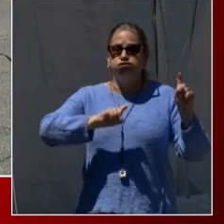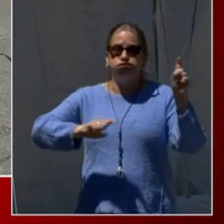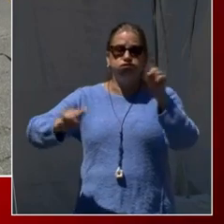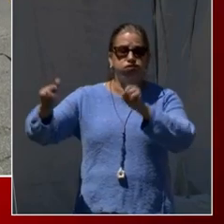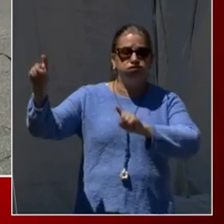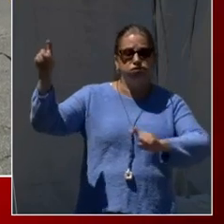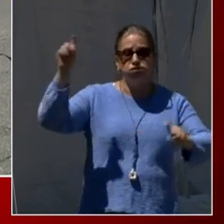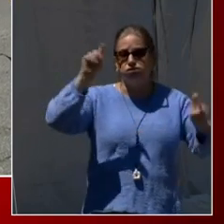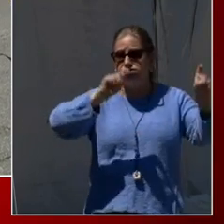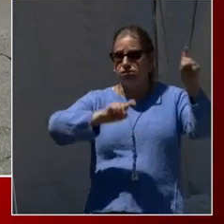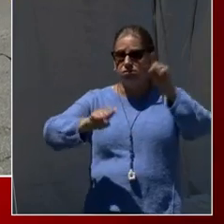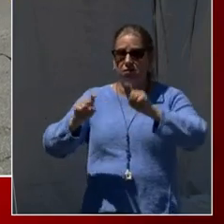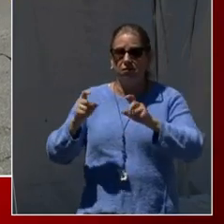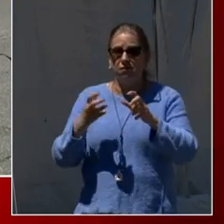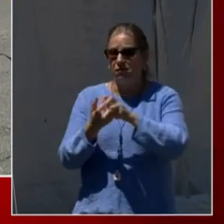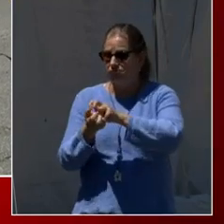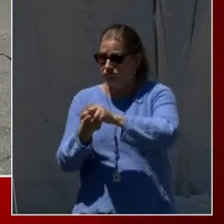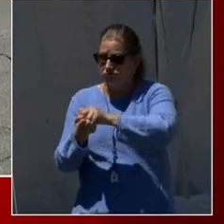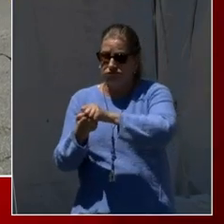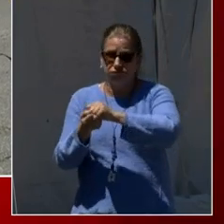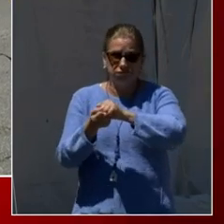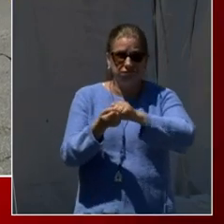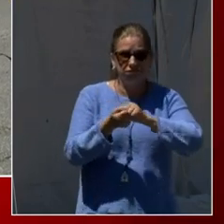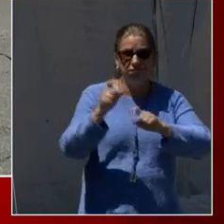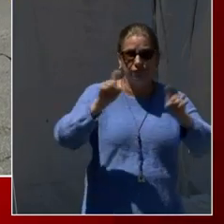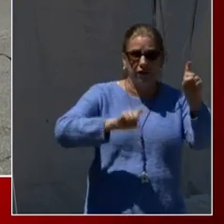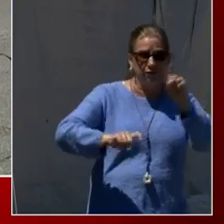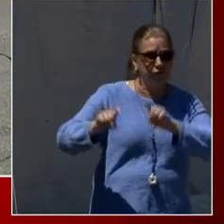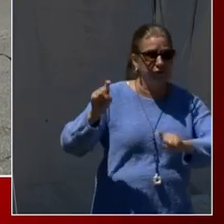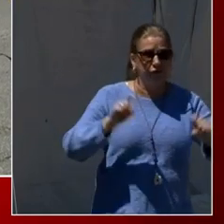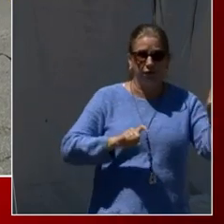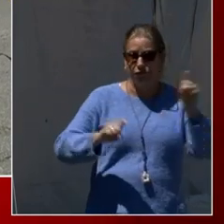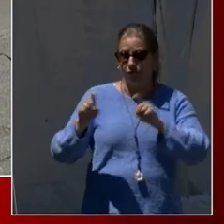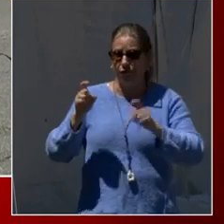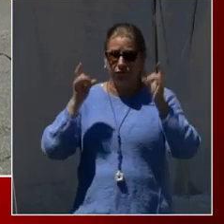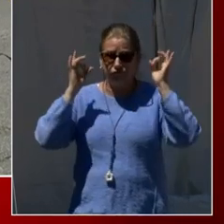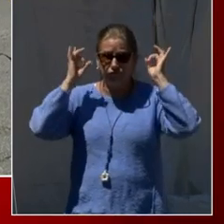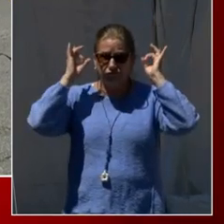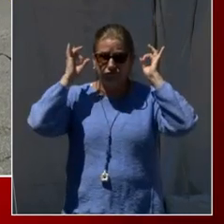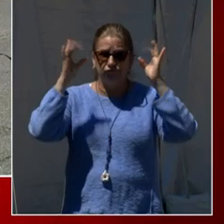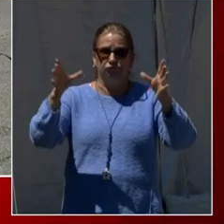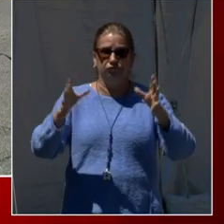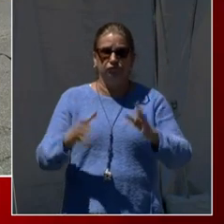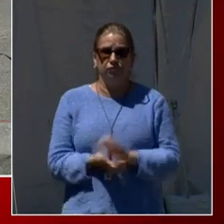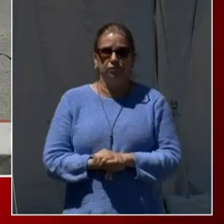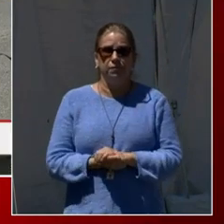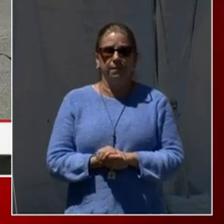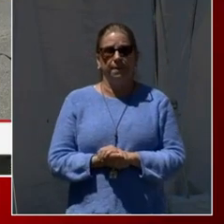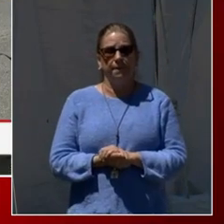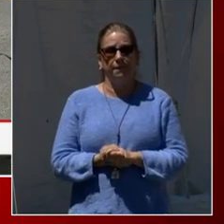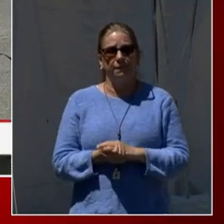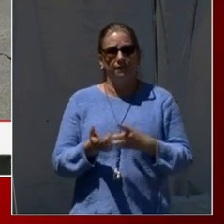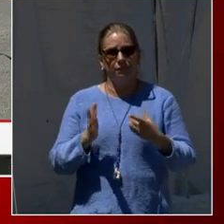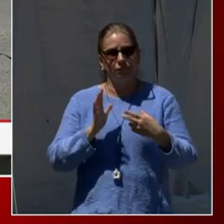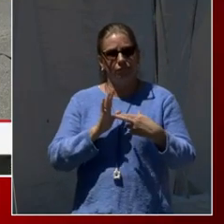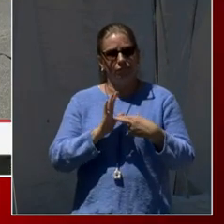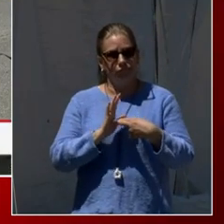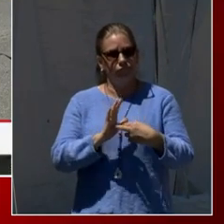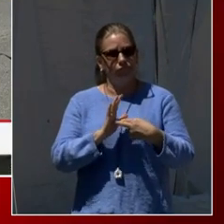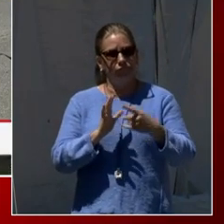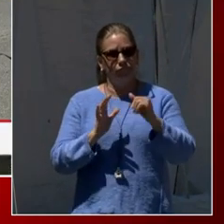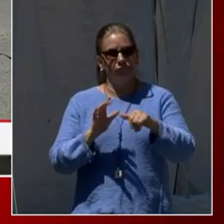tell you what the men and women of labor have meant to our country and making our country a more fair place. and now they